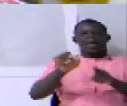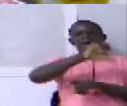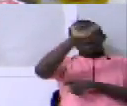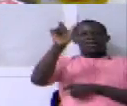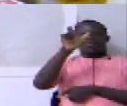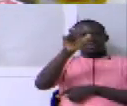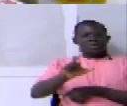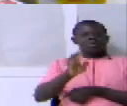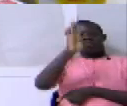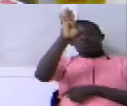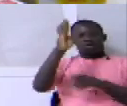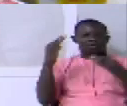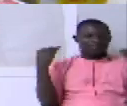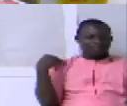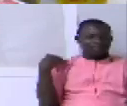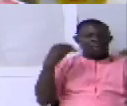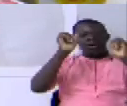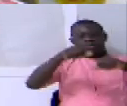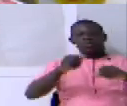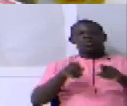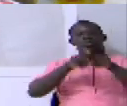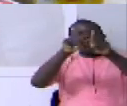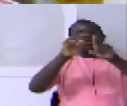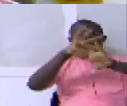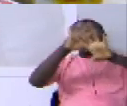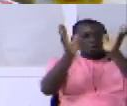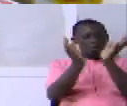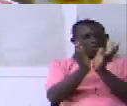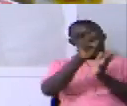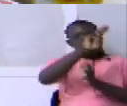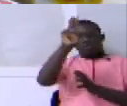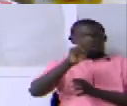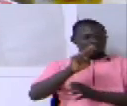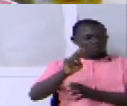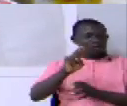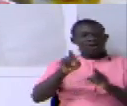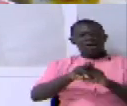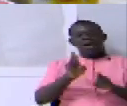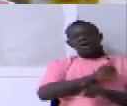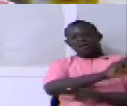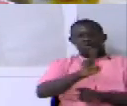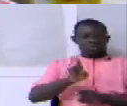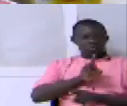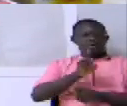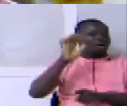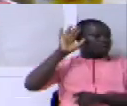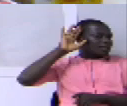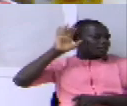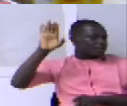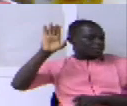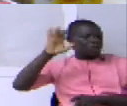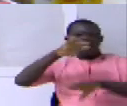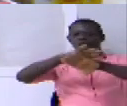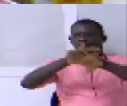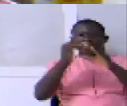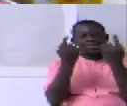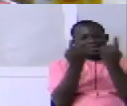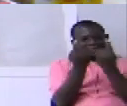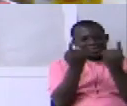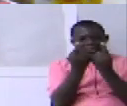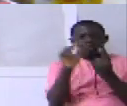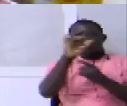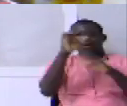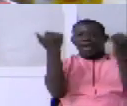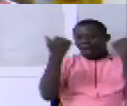with us and be with the whole nation as we listen to things that have been